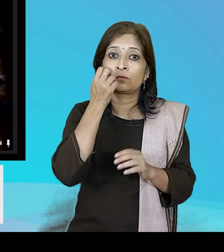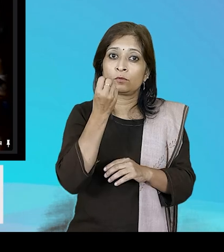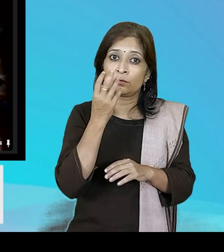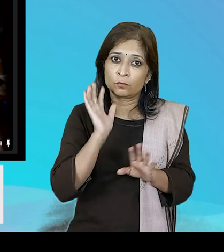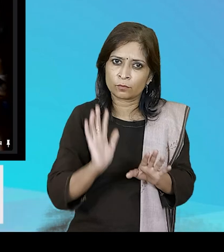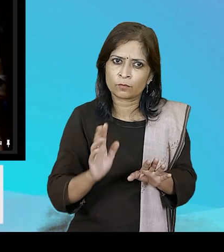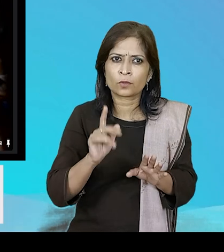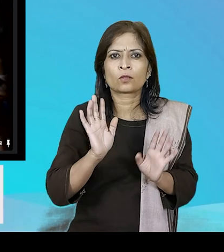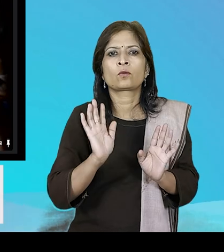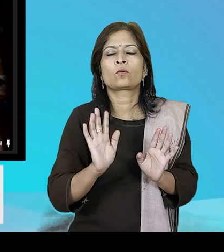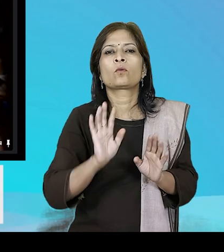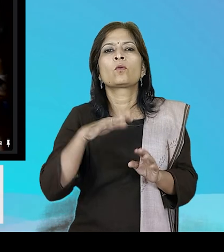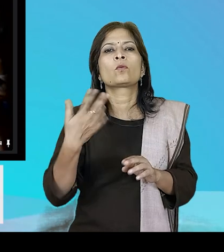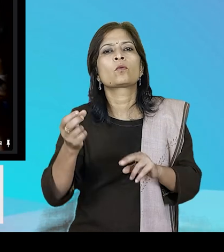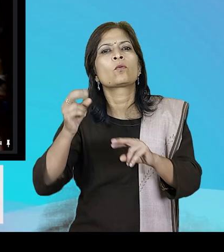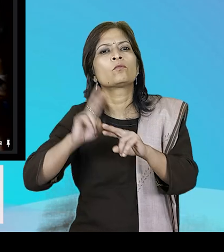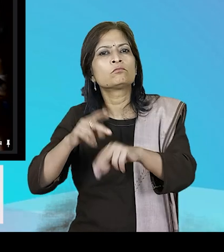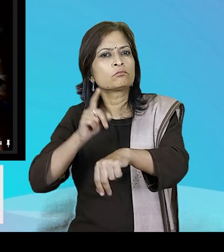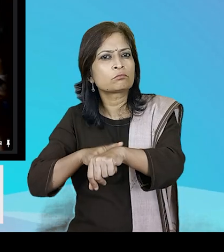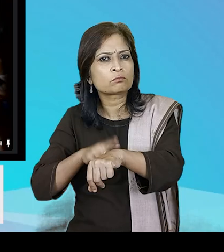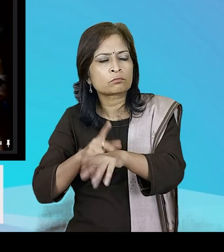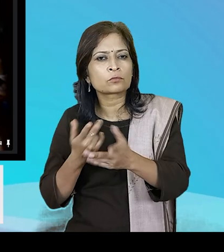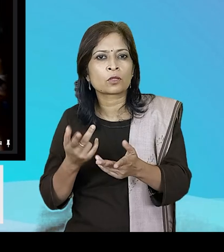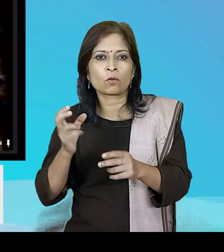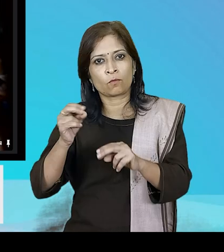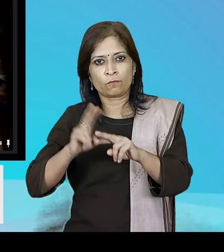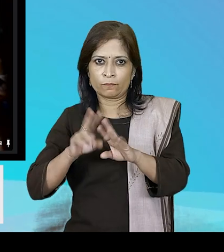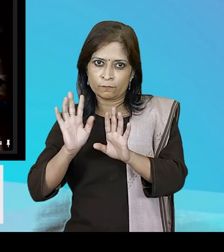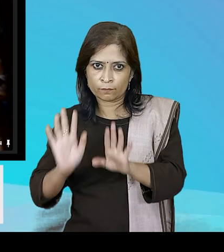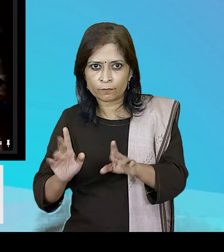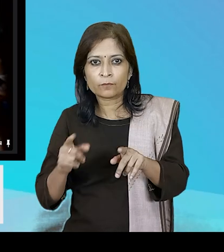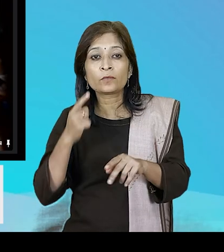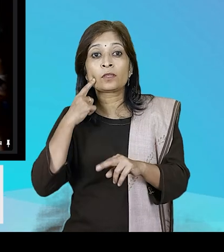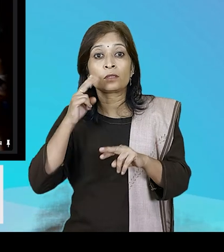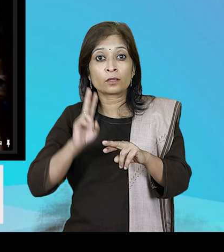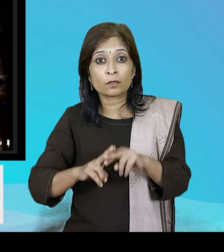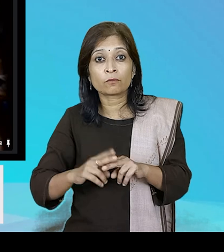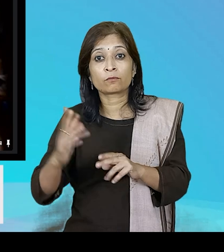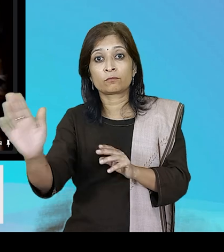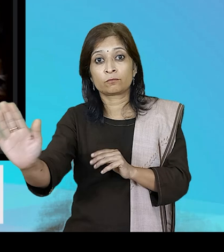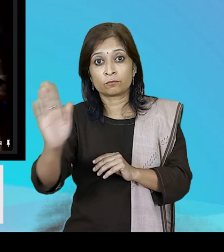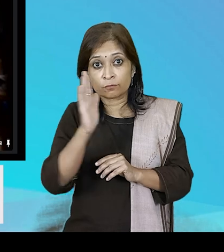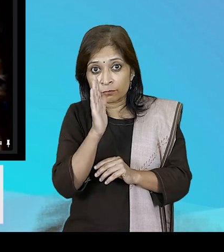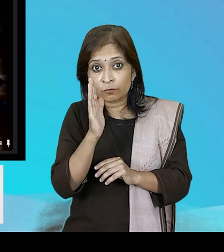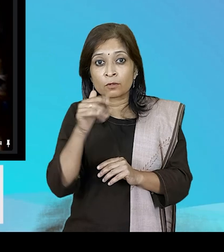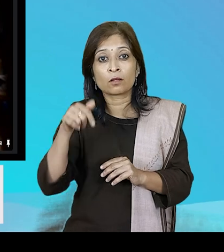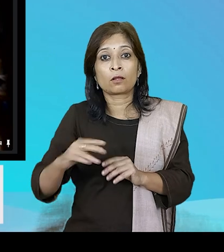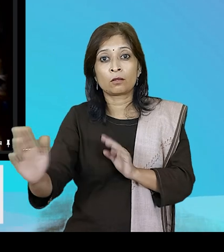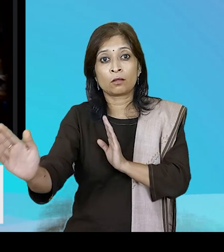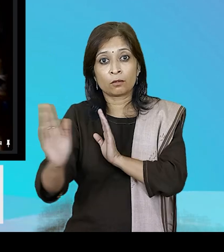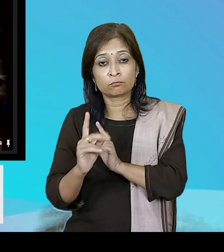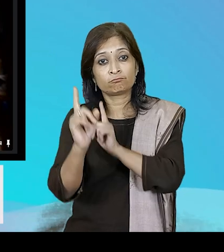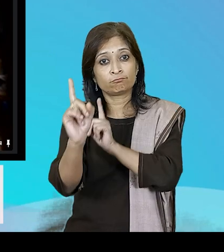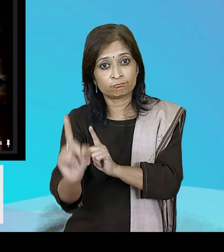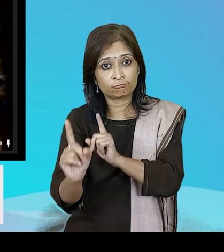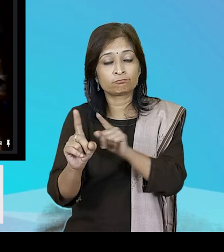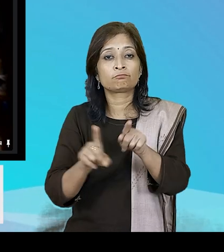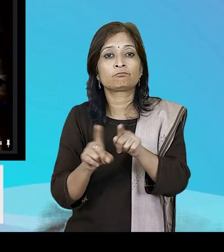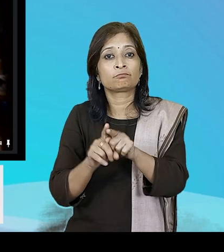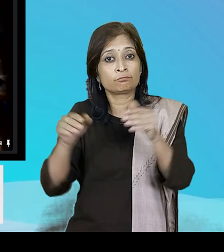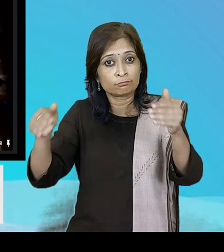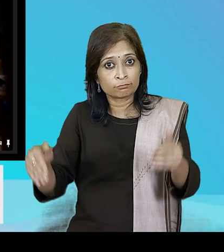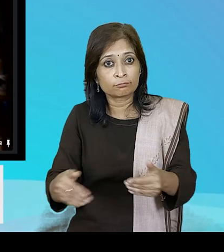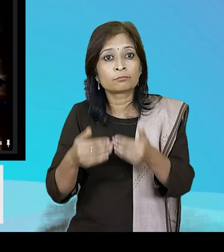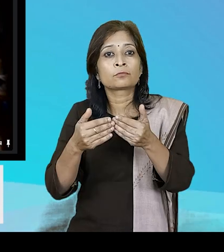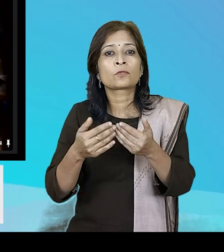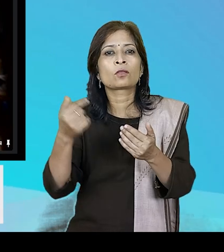ways. We are available otherwise during office hours in the offices, and if anyone wants to come walk in or walk